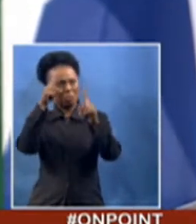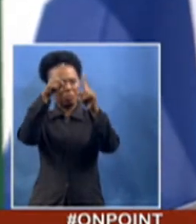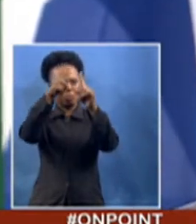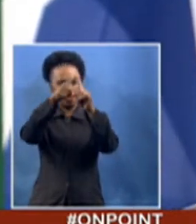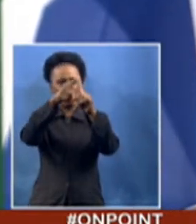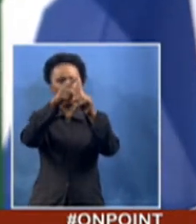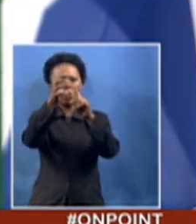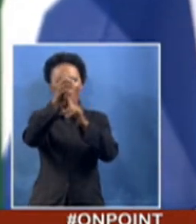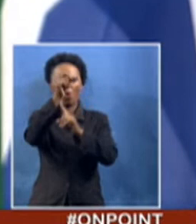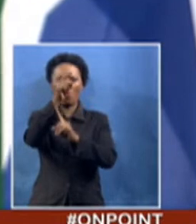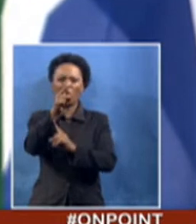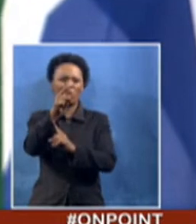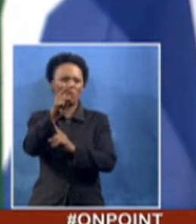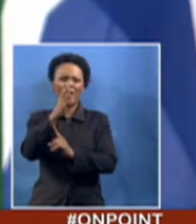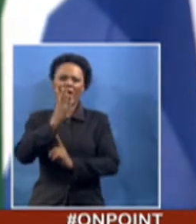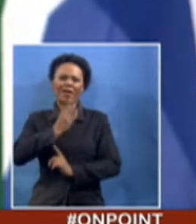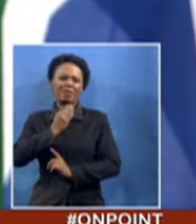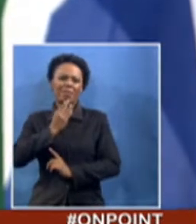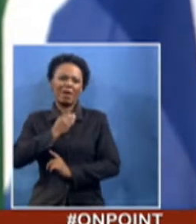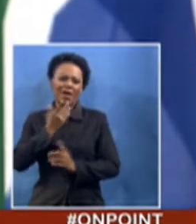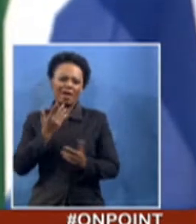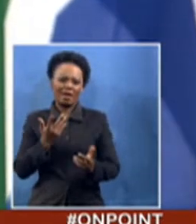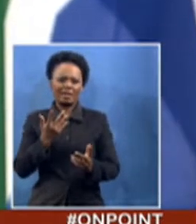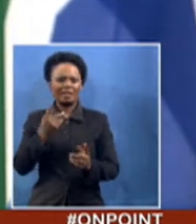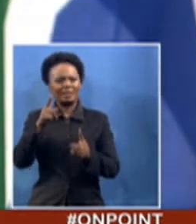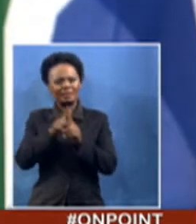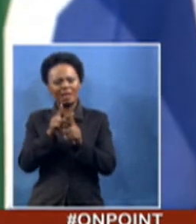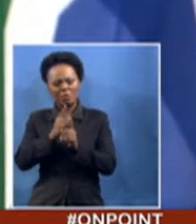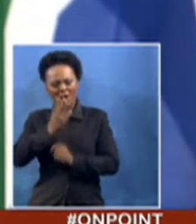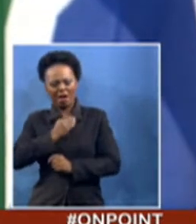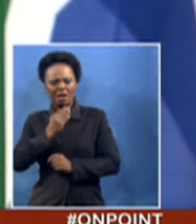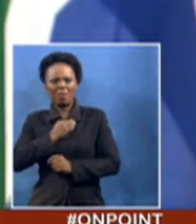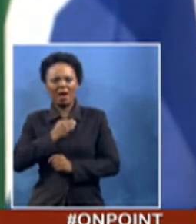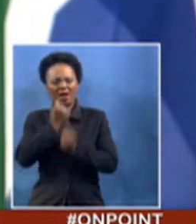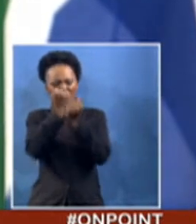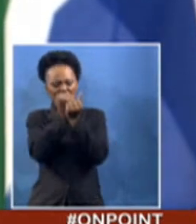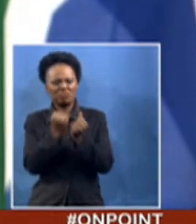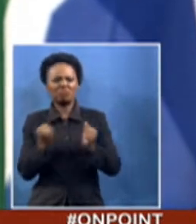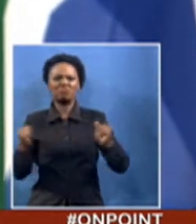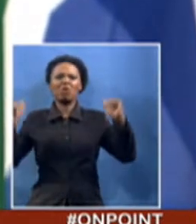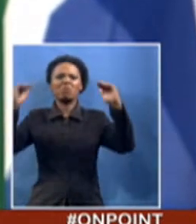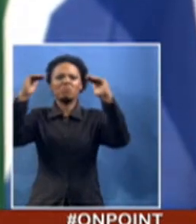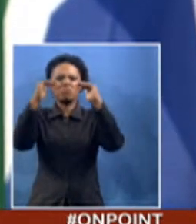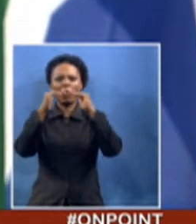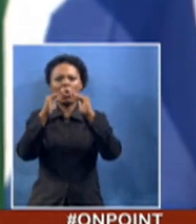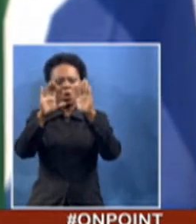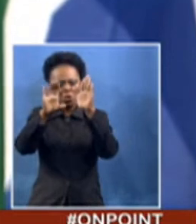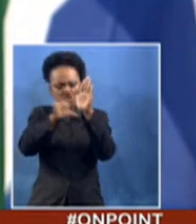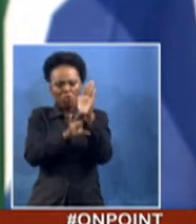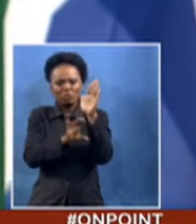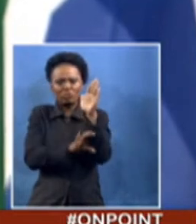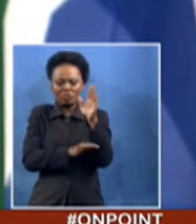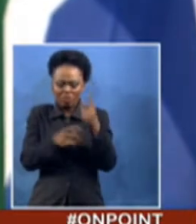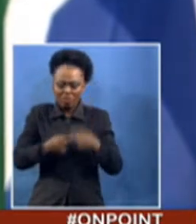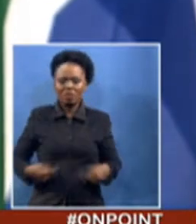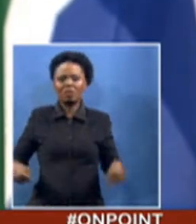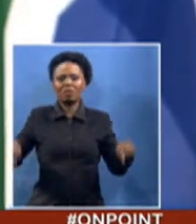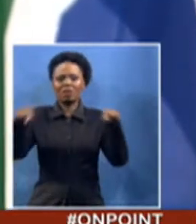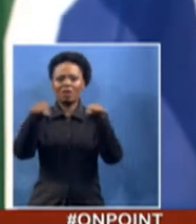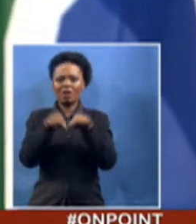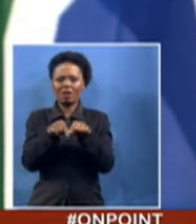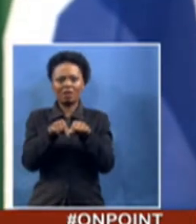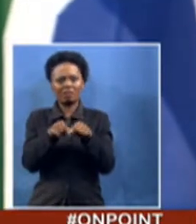are also undermining the democracy that our Constitution offers to all of